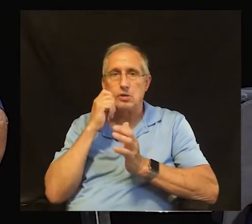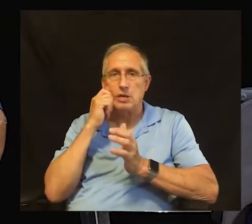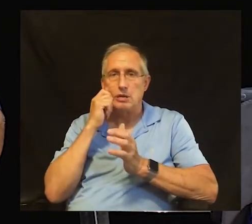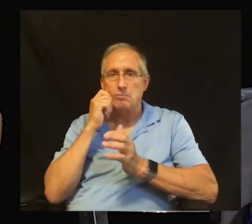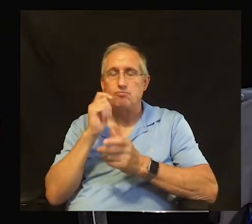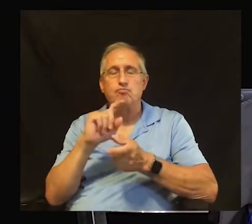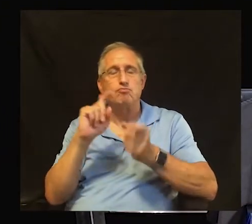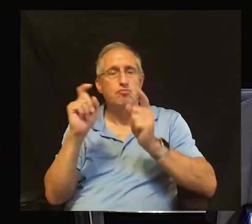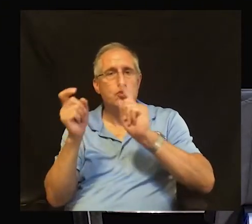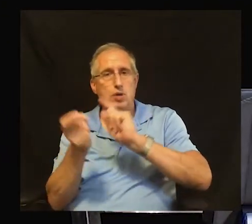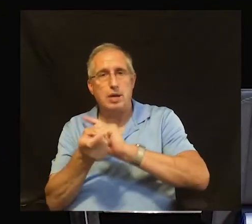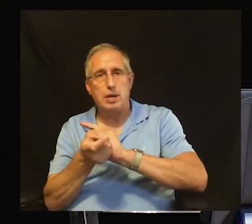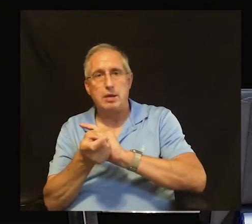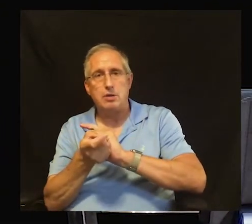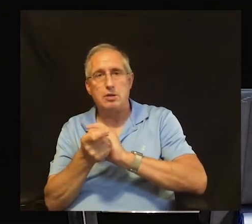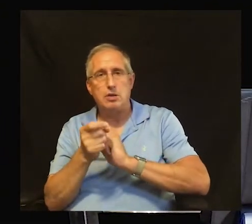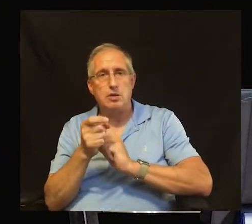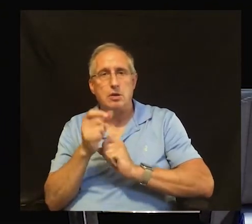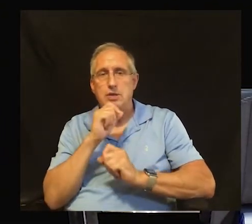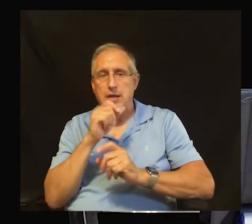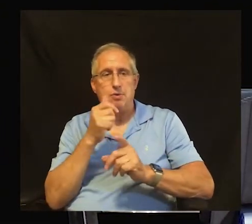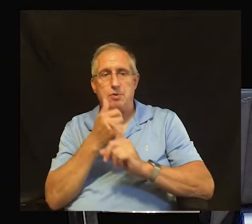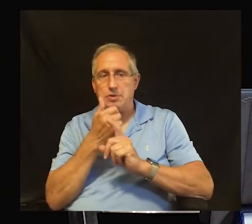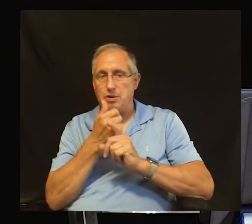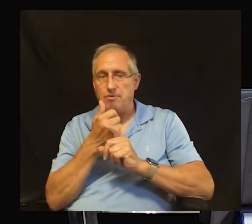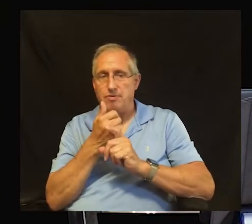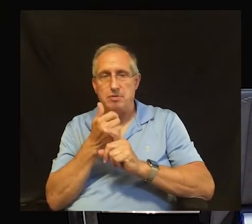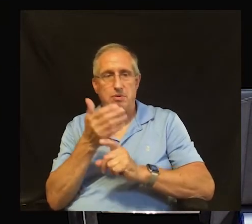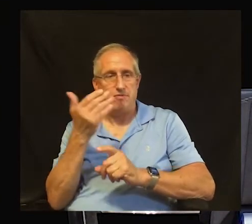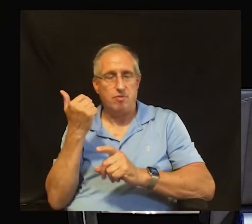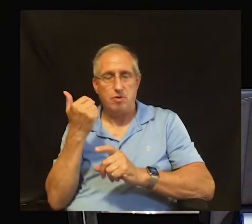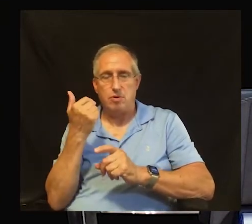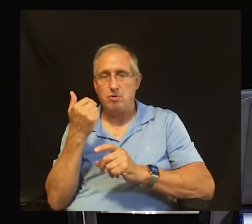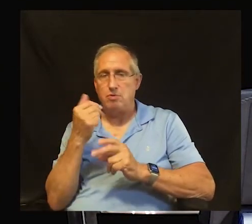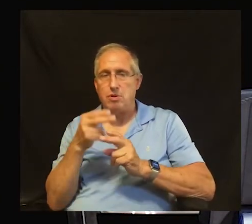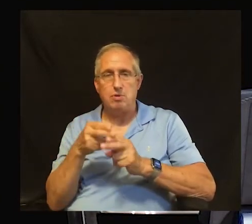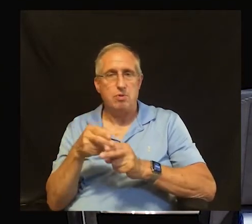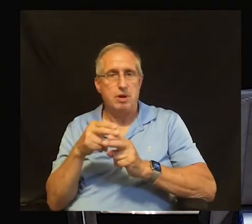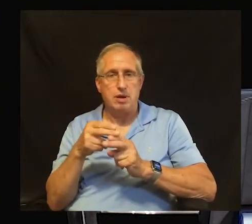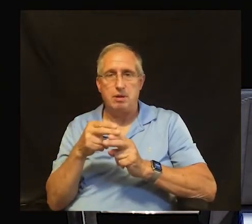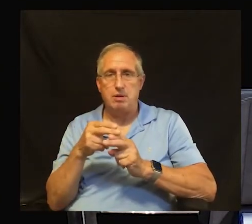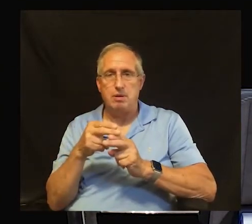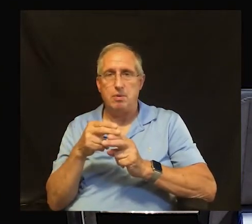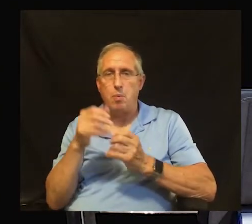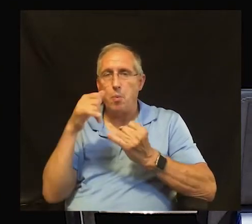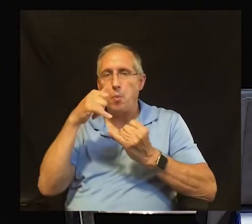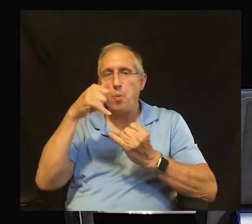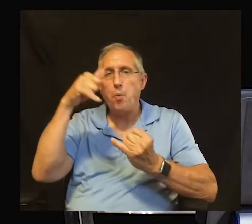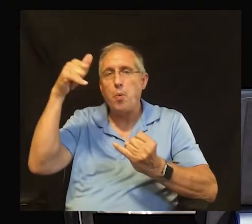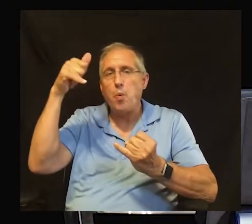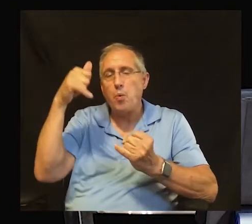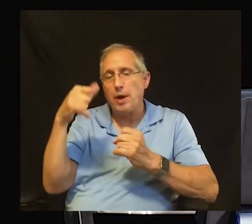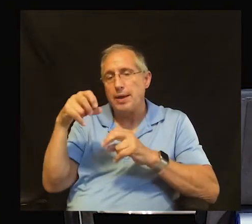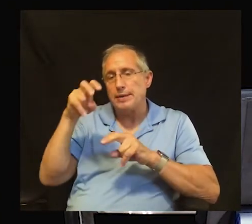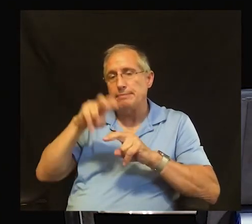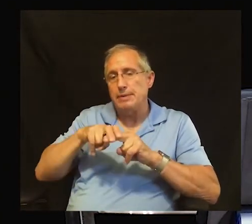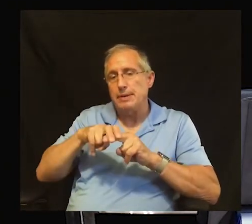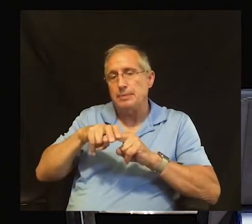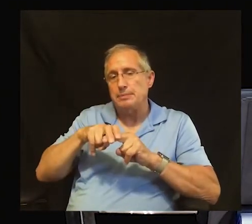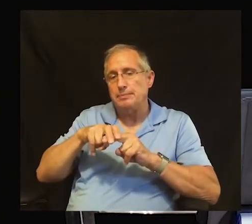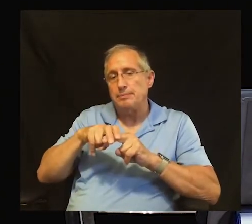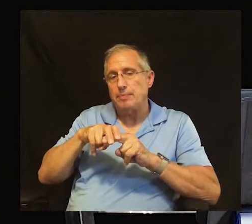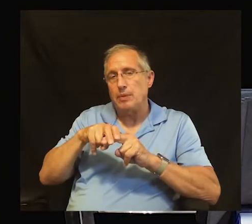had completely changed. She was a mere shadow of herself, of what she was before, weight-wise. And I sat down next to the